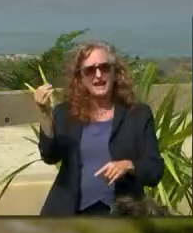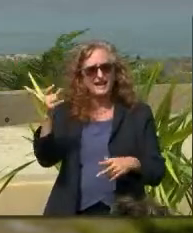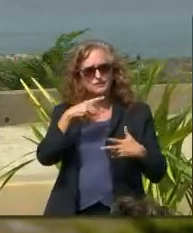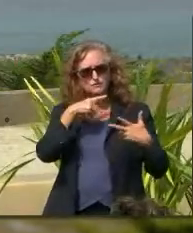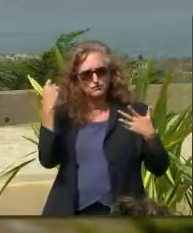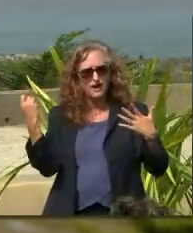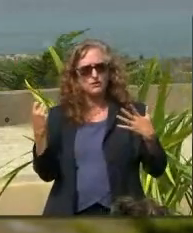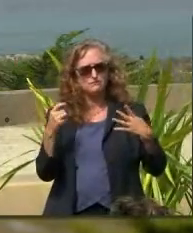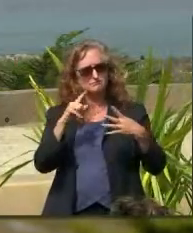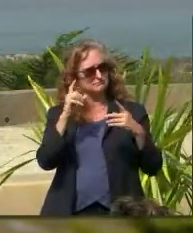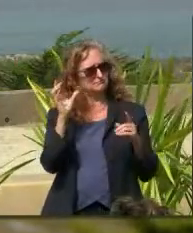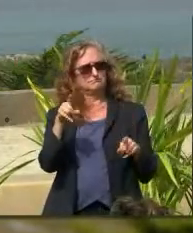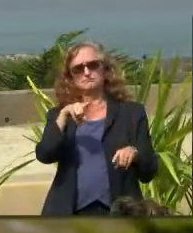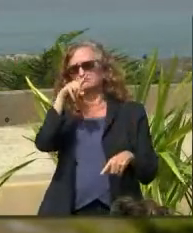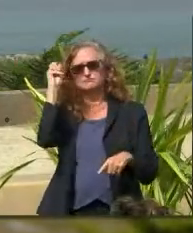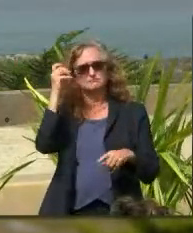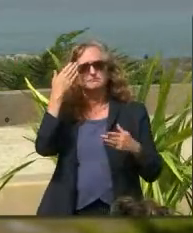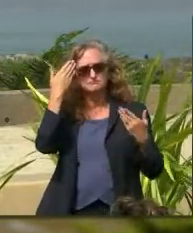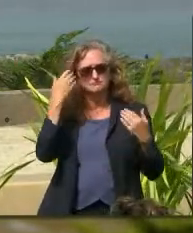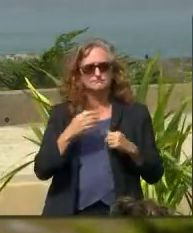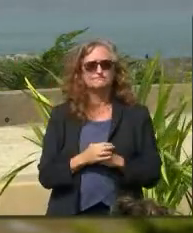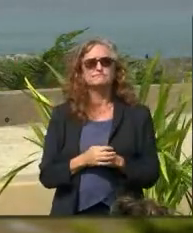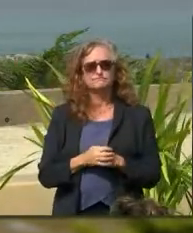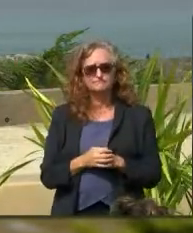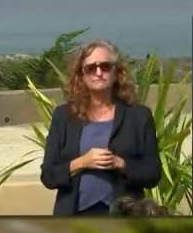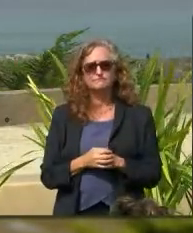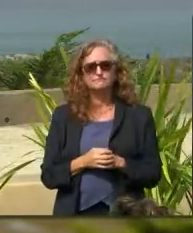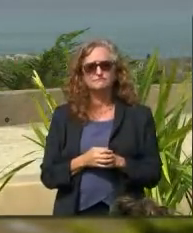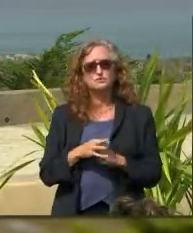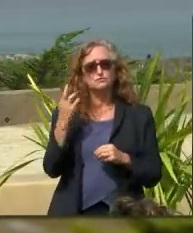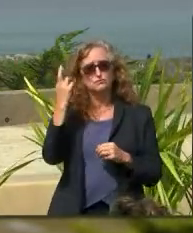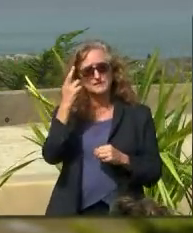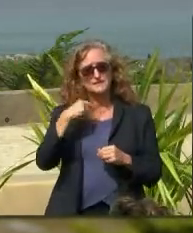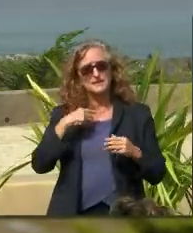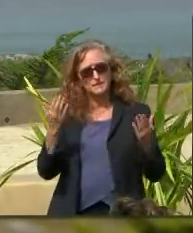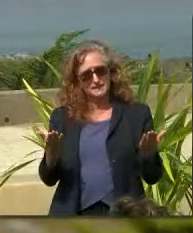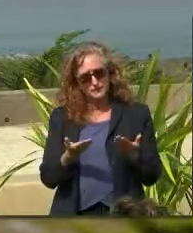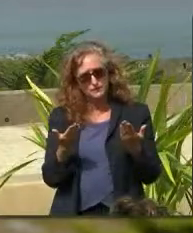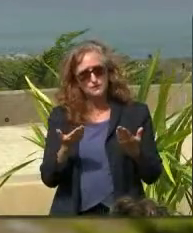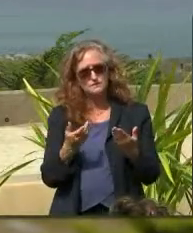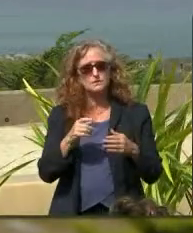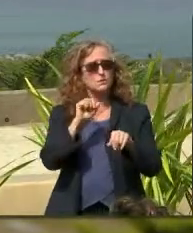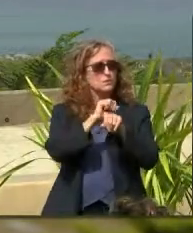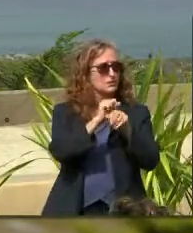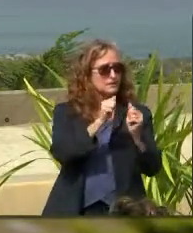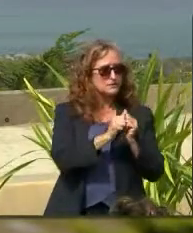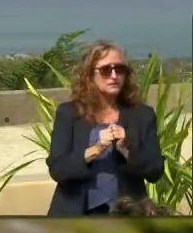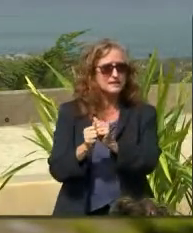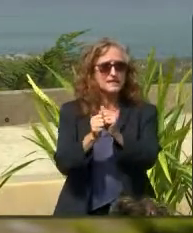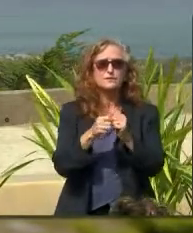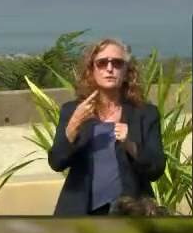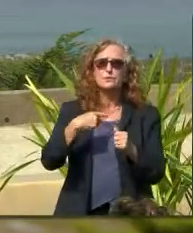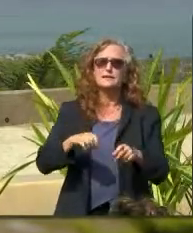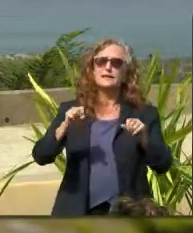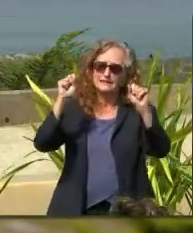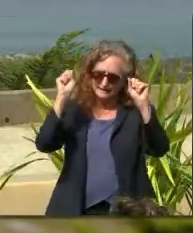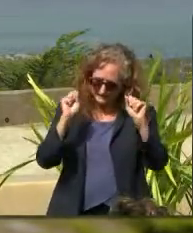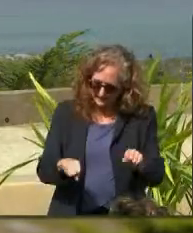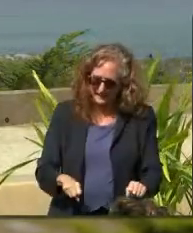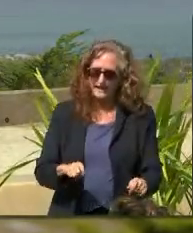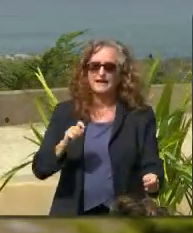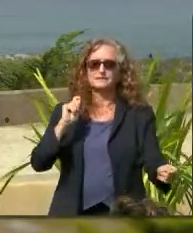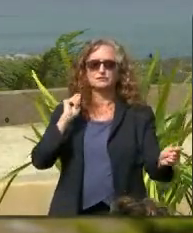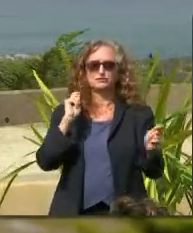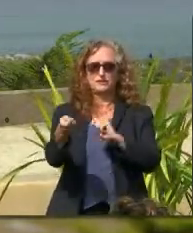know, and the reason why I'm here today is that by working together, we absolutely can make change. The